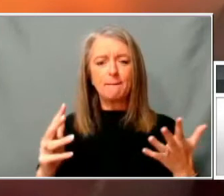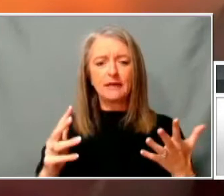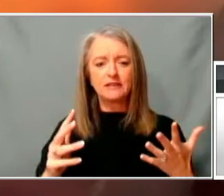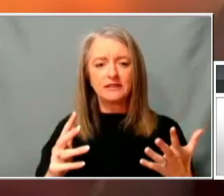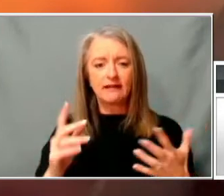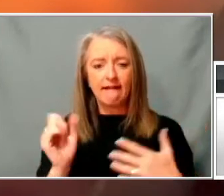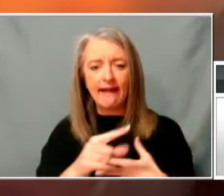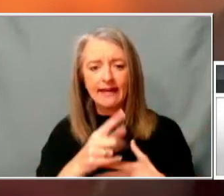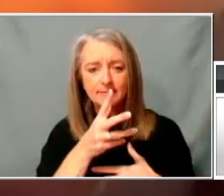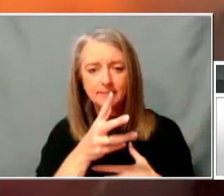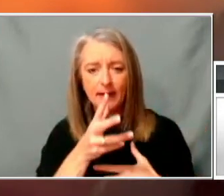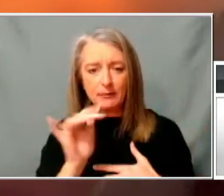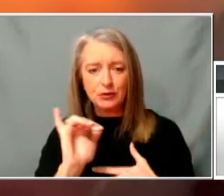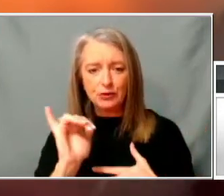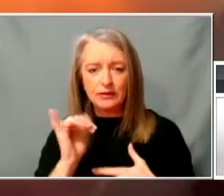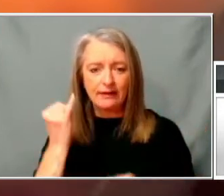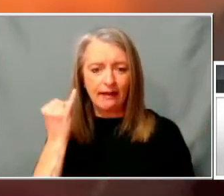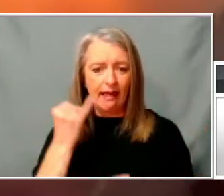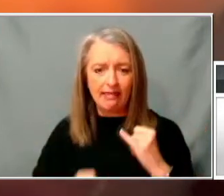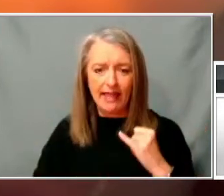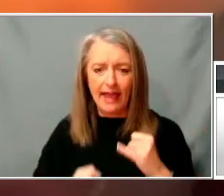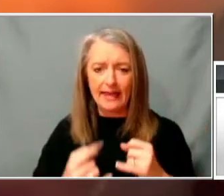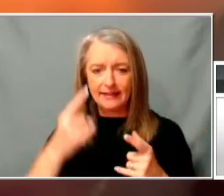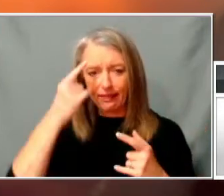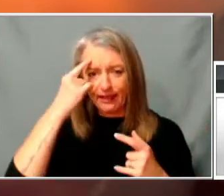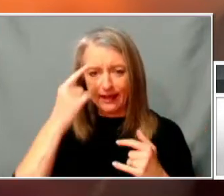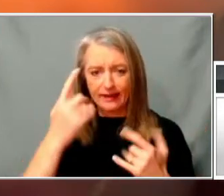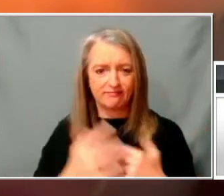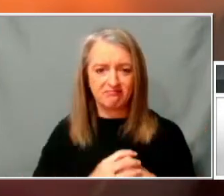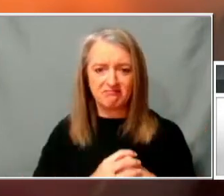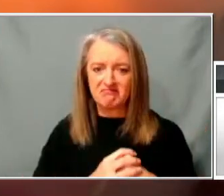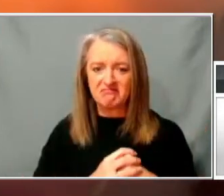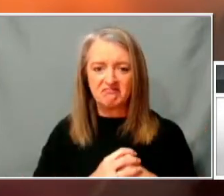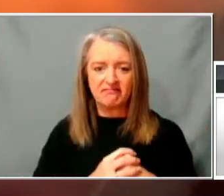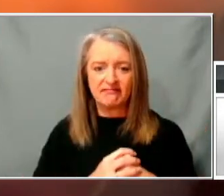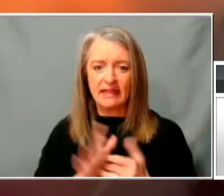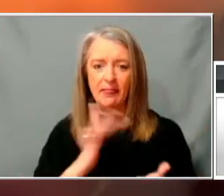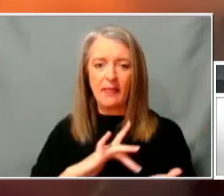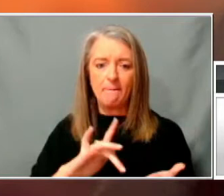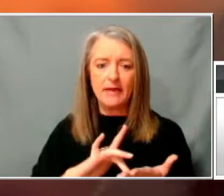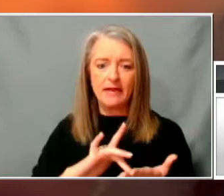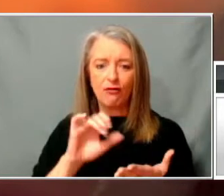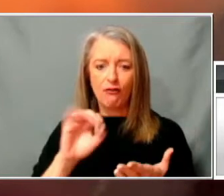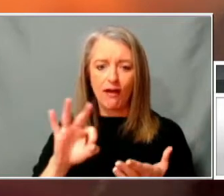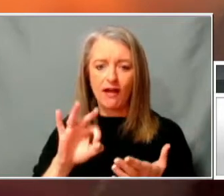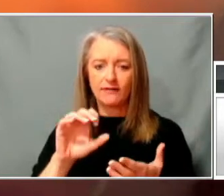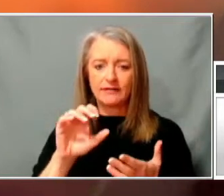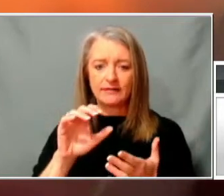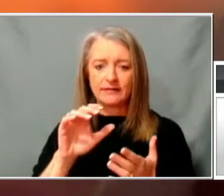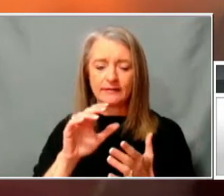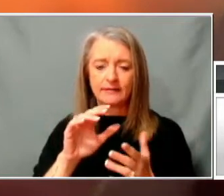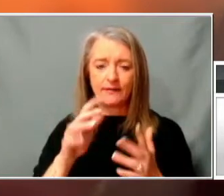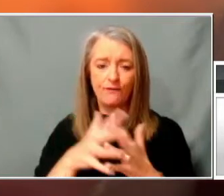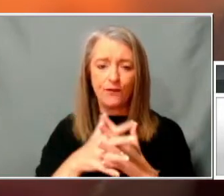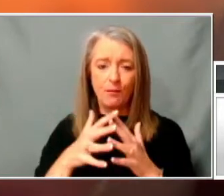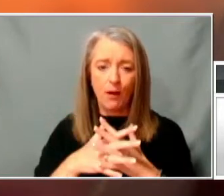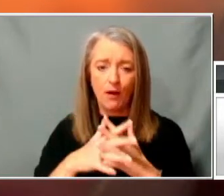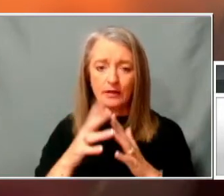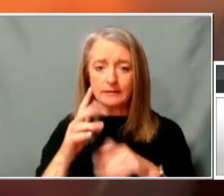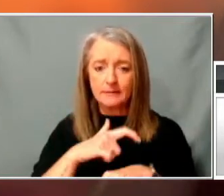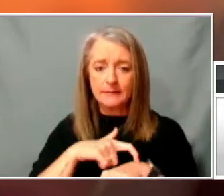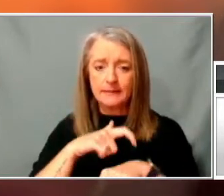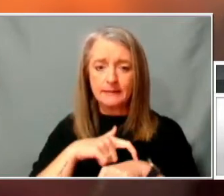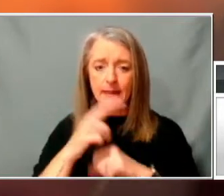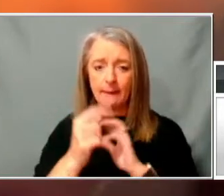probably ask my mom too. That was like the last thing on my mind was getting surgery in the middle of the season or just anytime recent. I just wanted to make sure